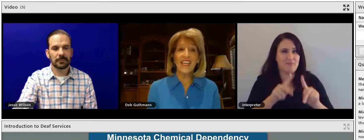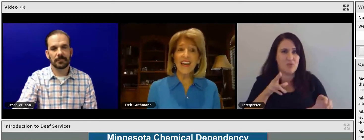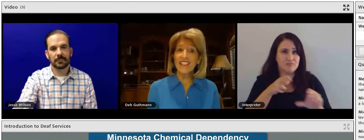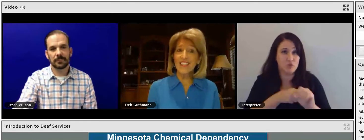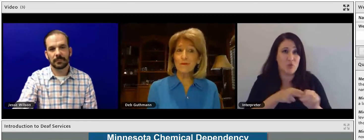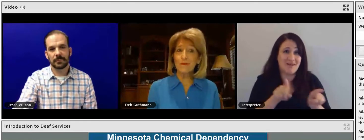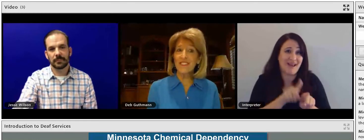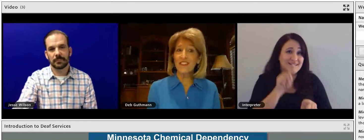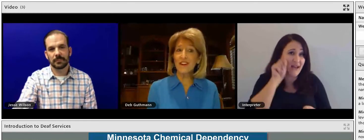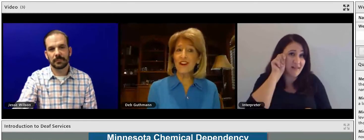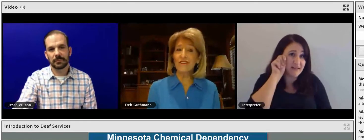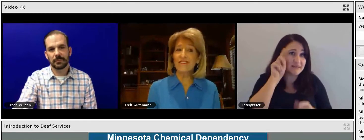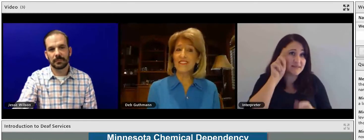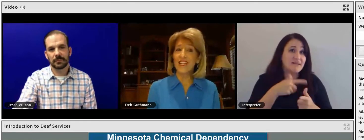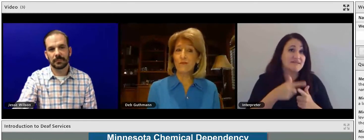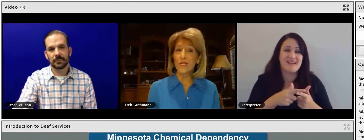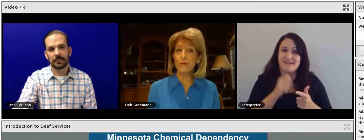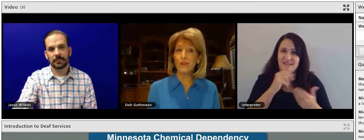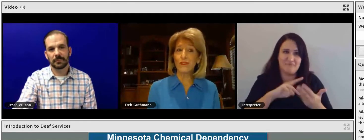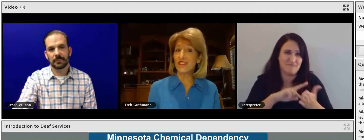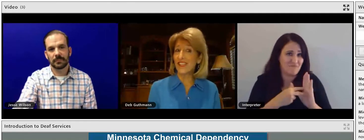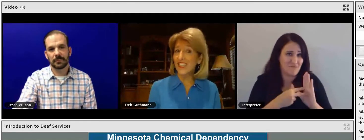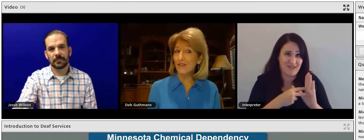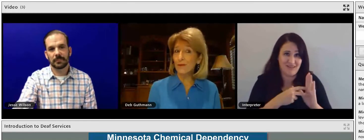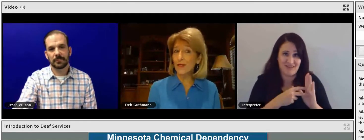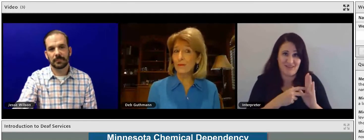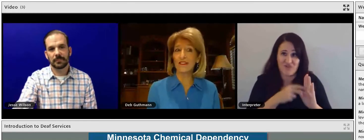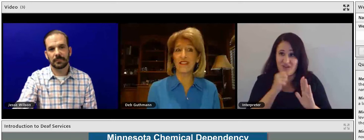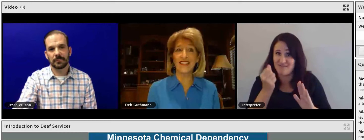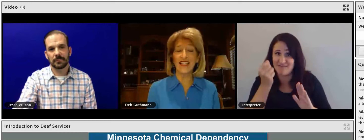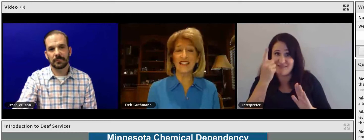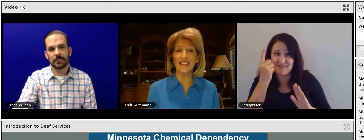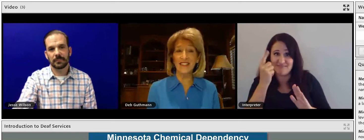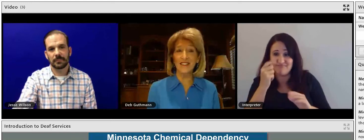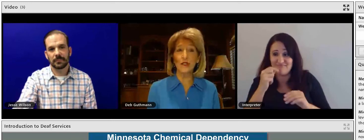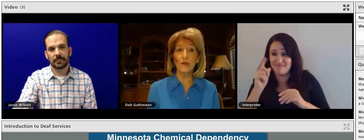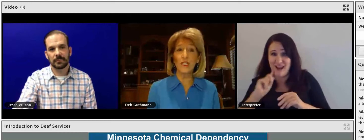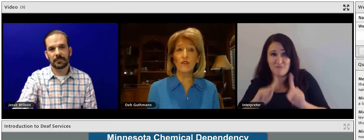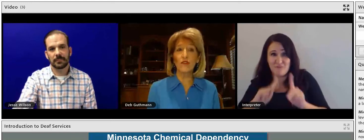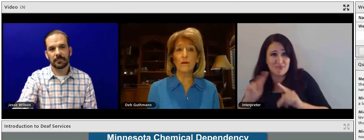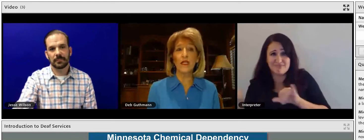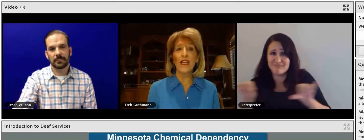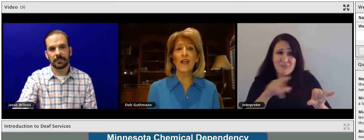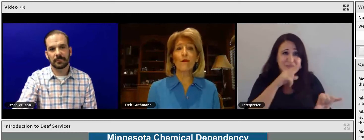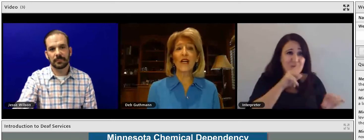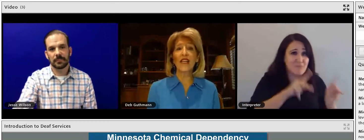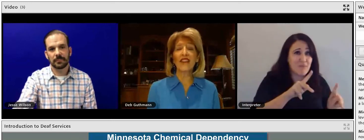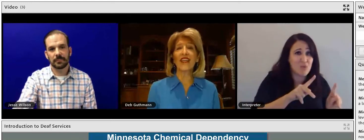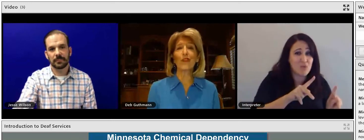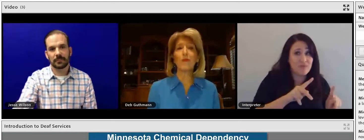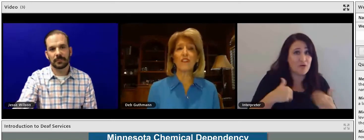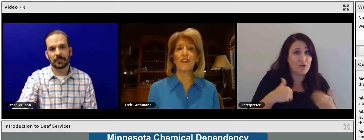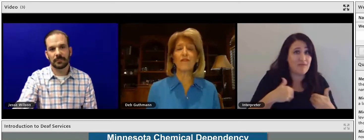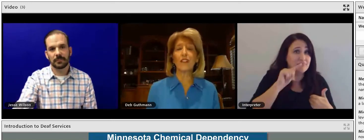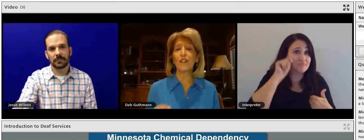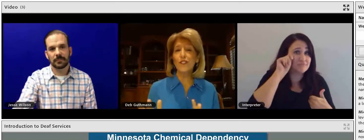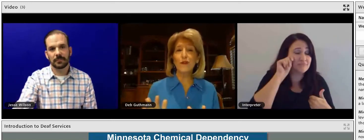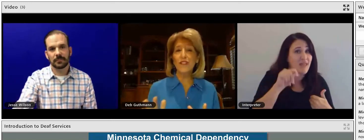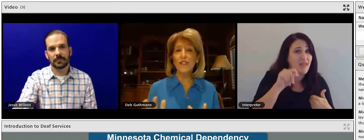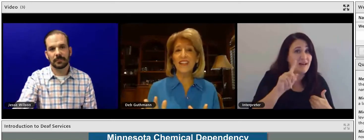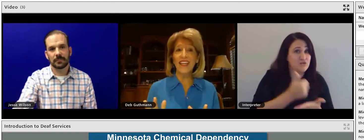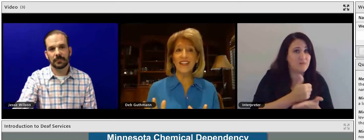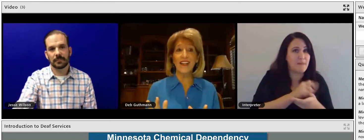an adolescent. And again, that doesn't mean that there aren't deaf people, just like hearing people, as adolescents who need treatment. But